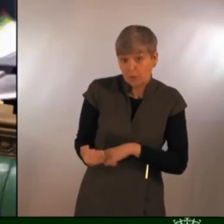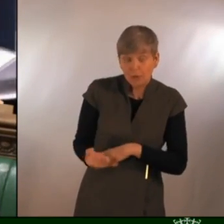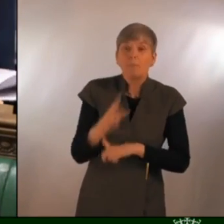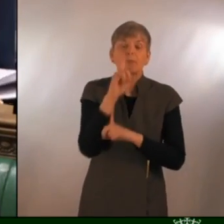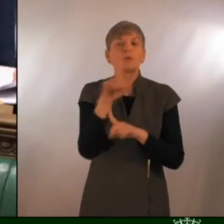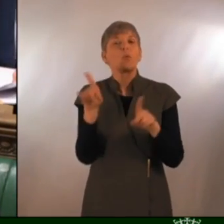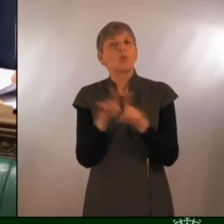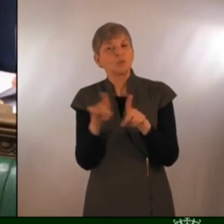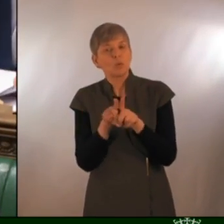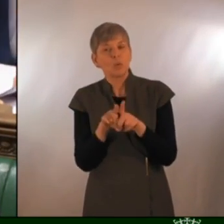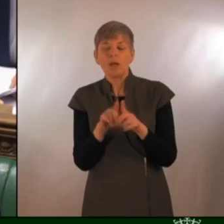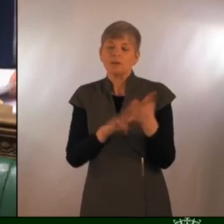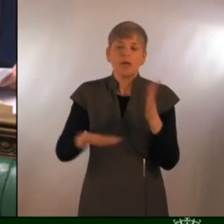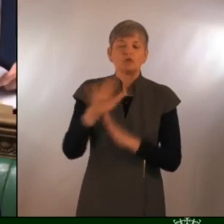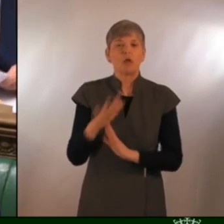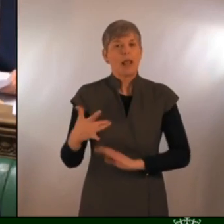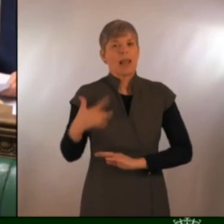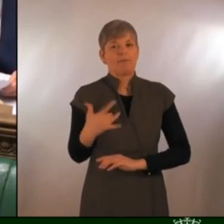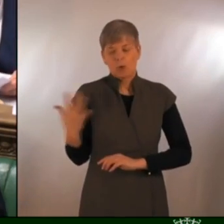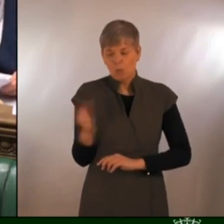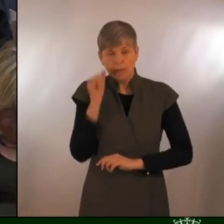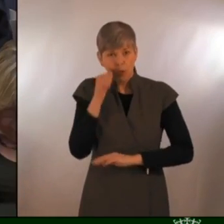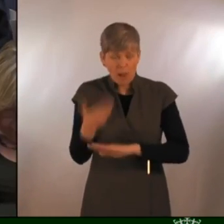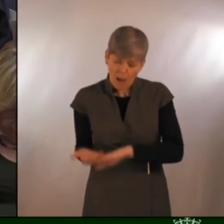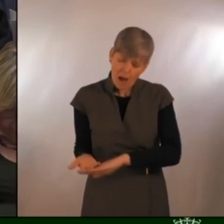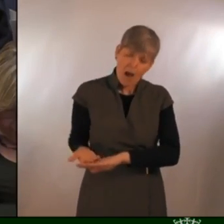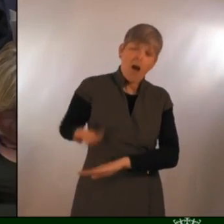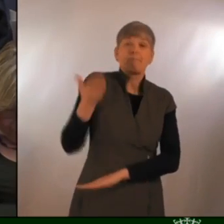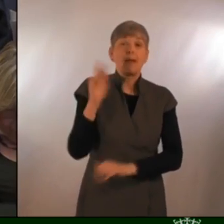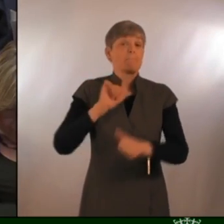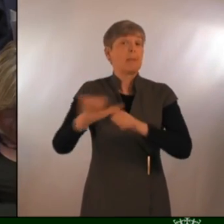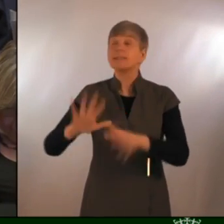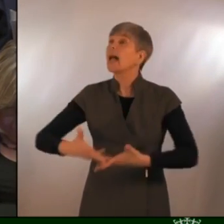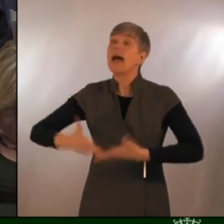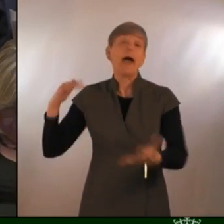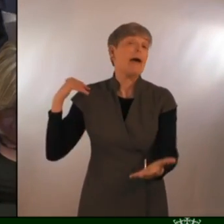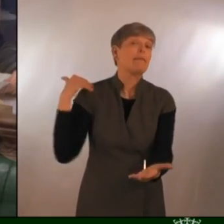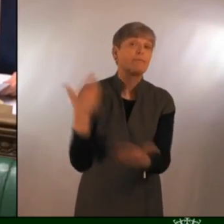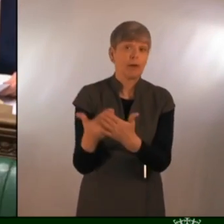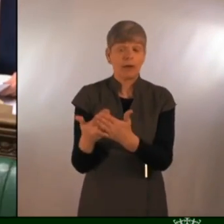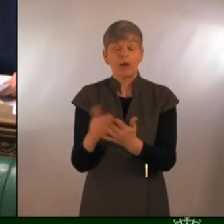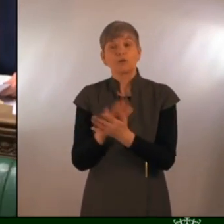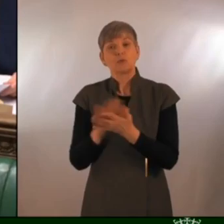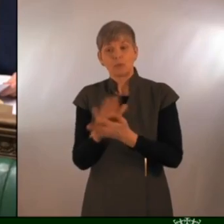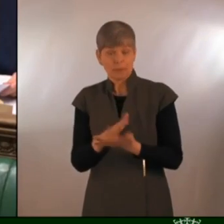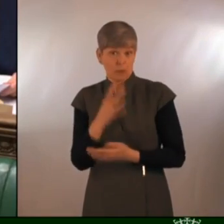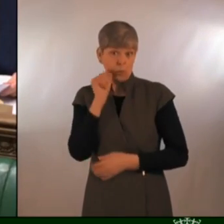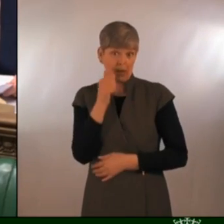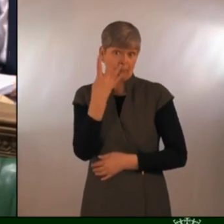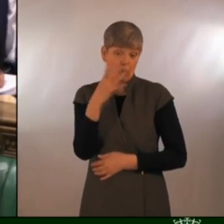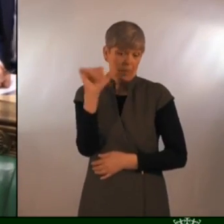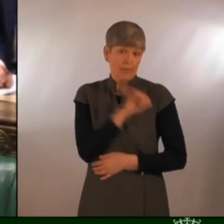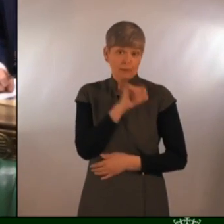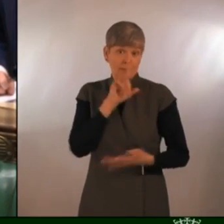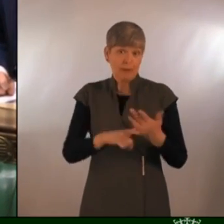up the national living wage by the biggest ever increase, which will benefit people across this country to the tune of £4,000 a